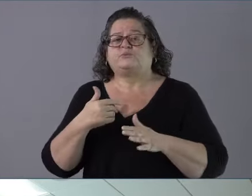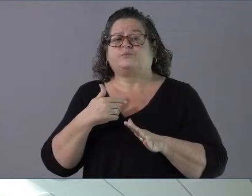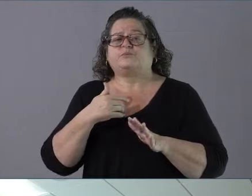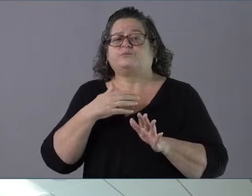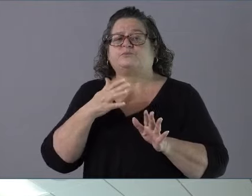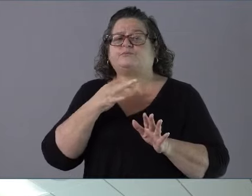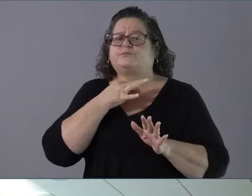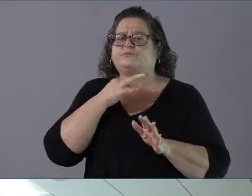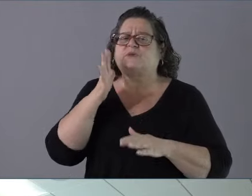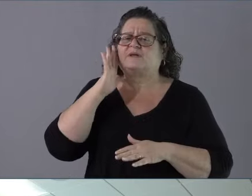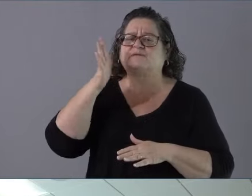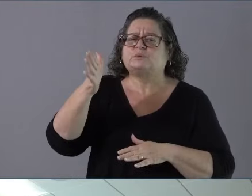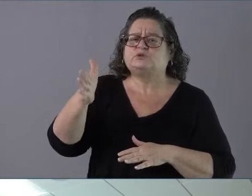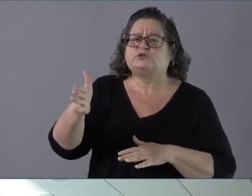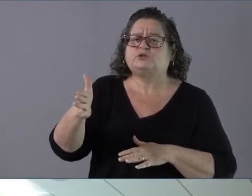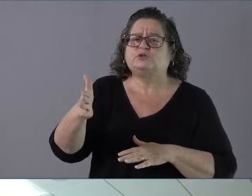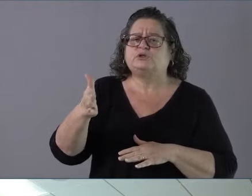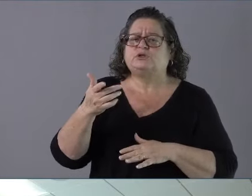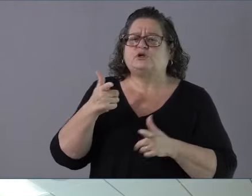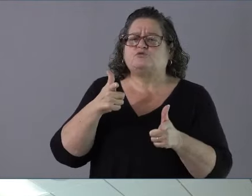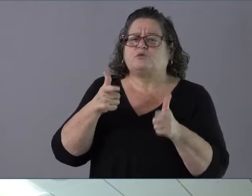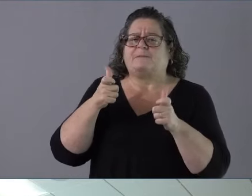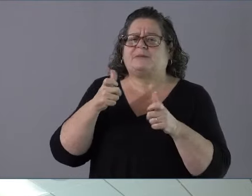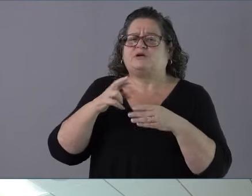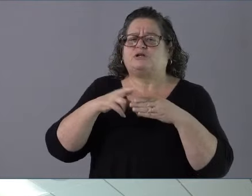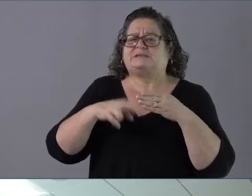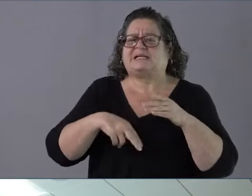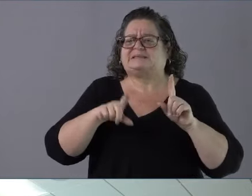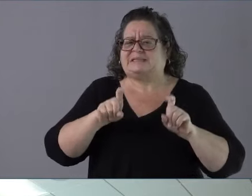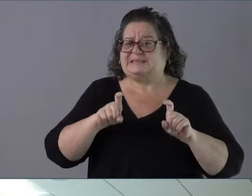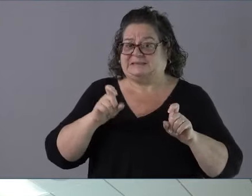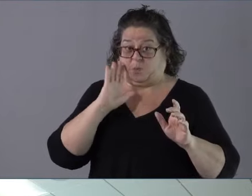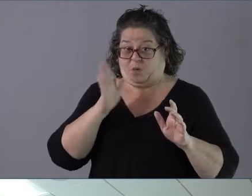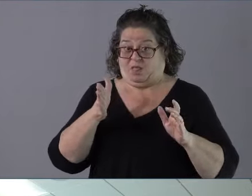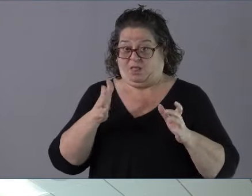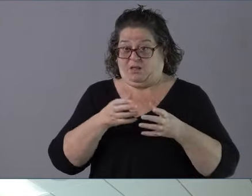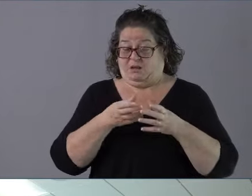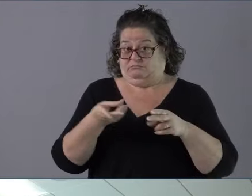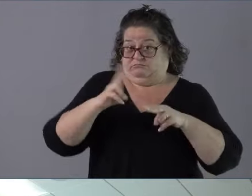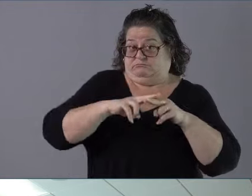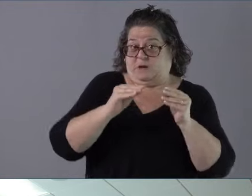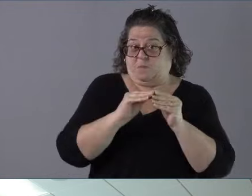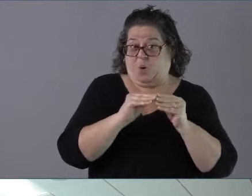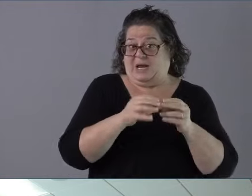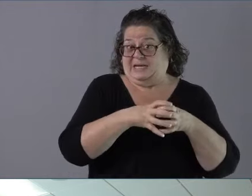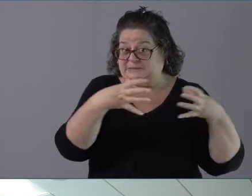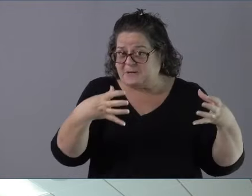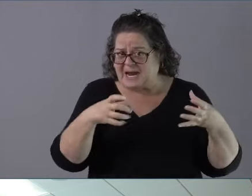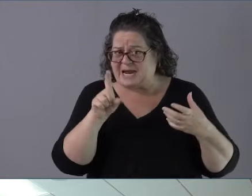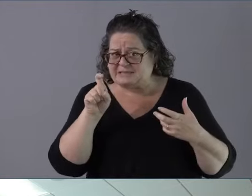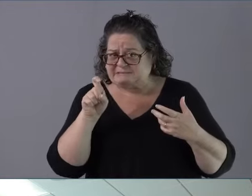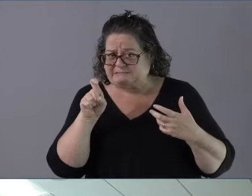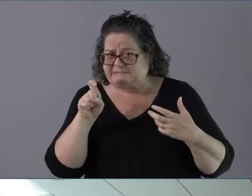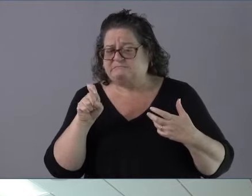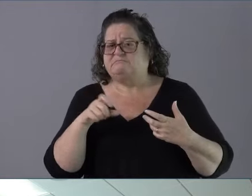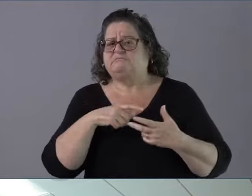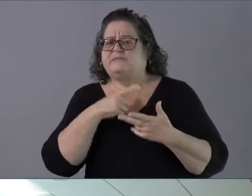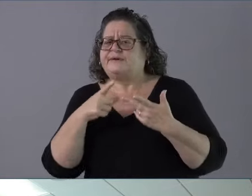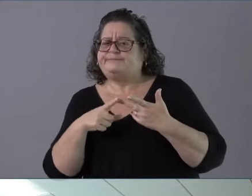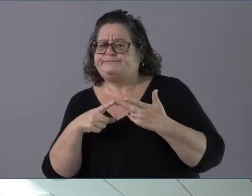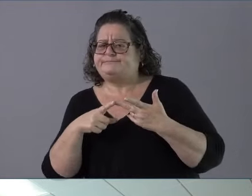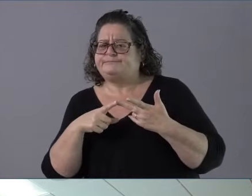expanded rapid testing here in the state? And sorry, my one other piece here is more along the lines of, not from the shut it down lobby, but I was just